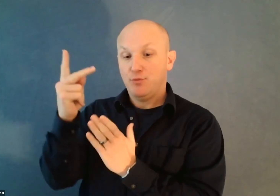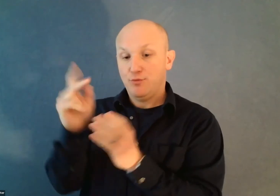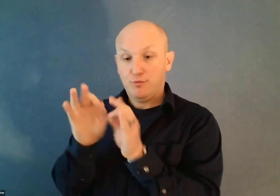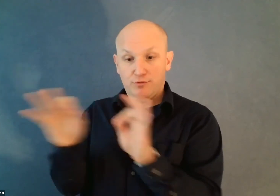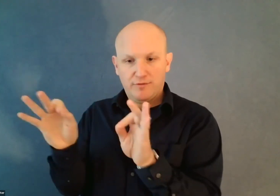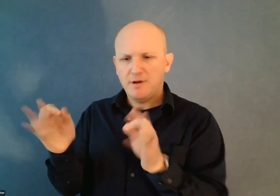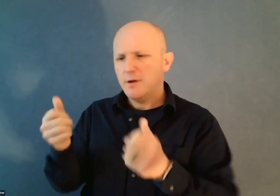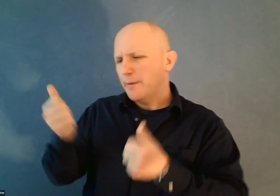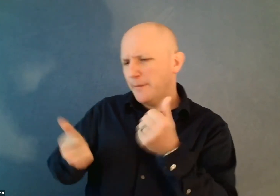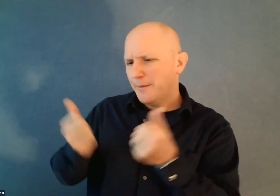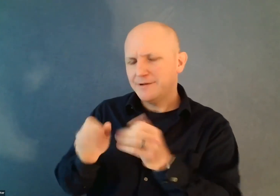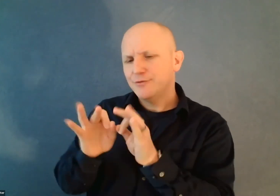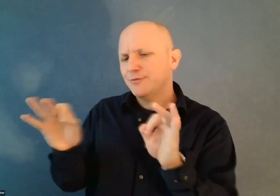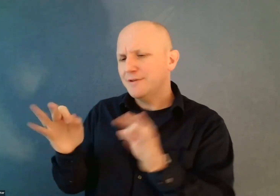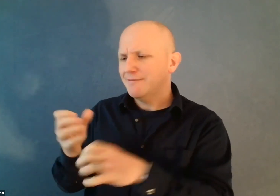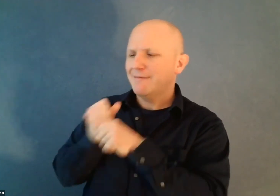at Fresno City College.